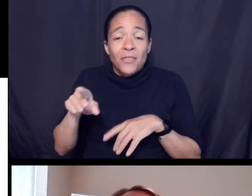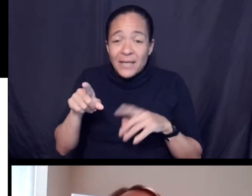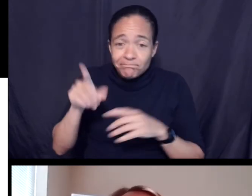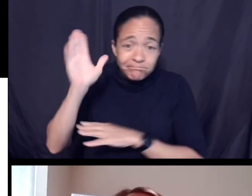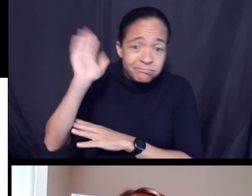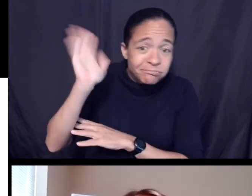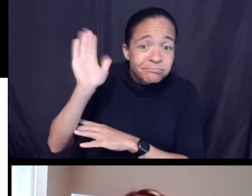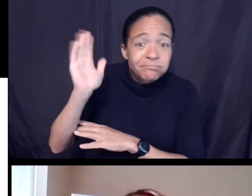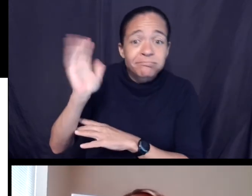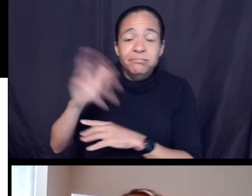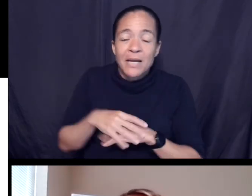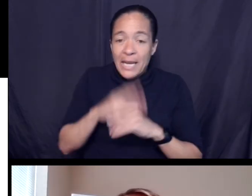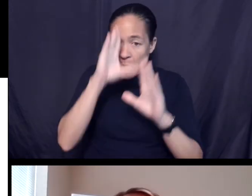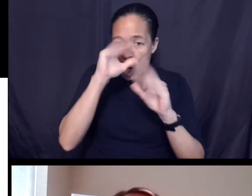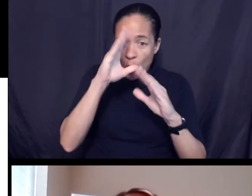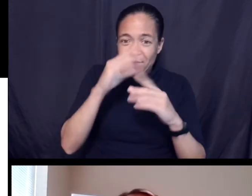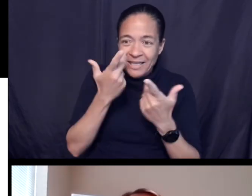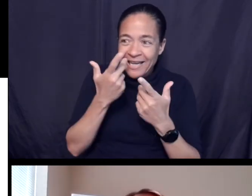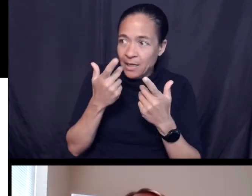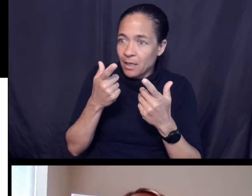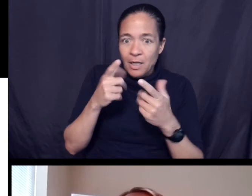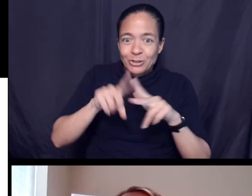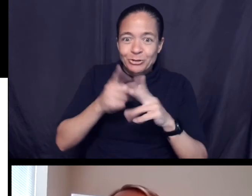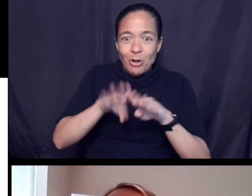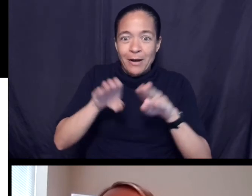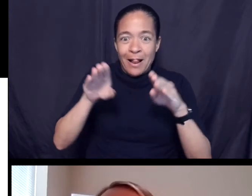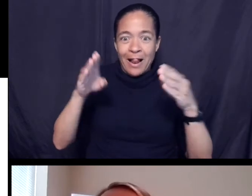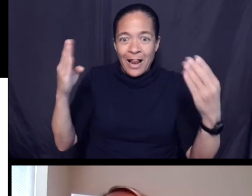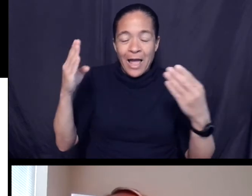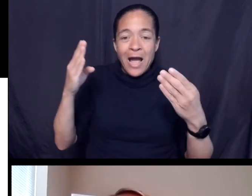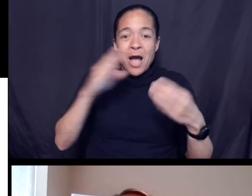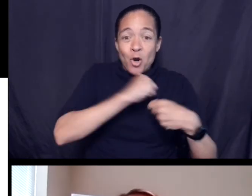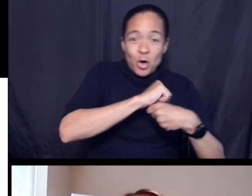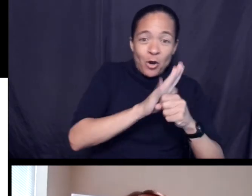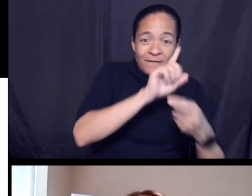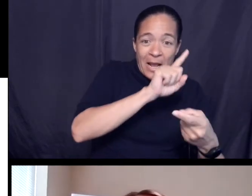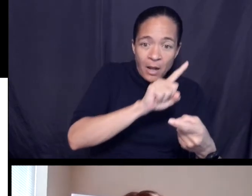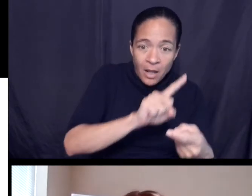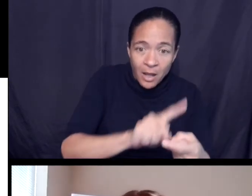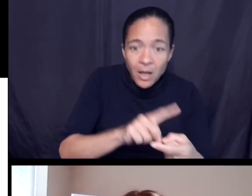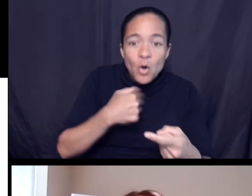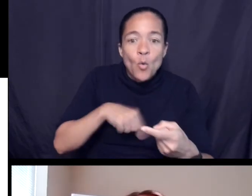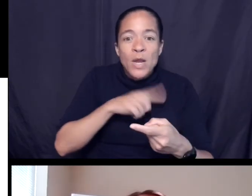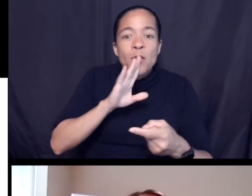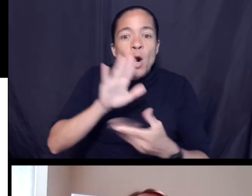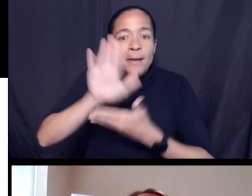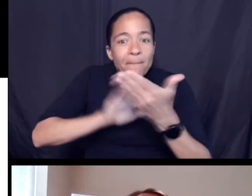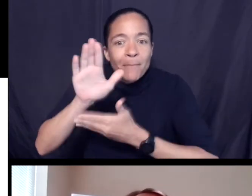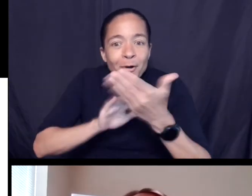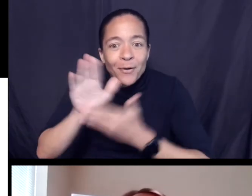things start opening up after and at the end, hopefully here of COVID, we'll be having even more in-person